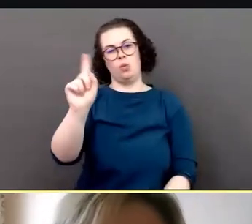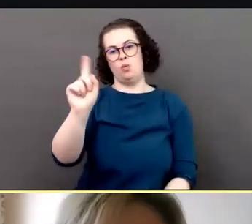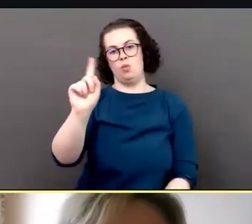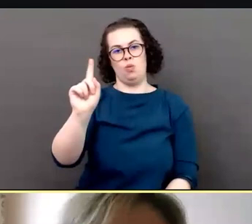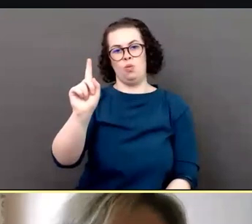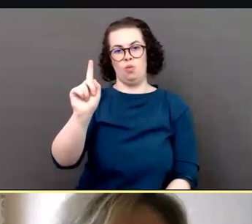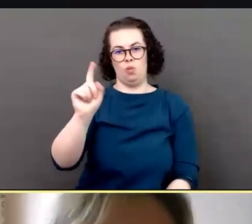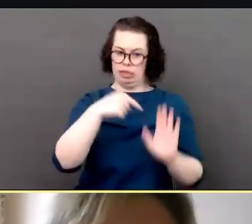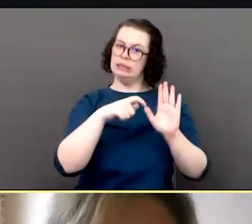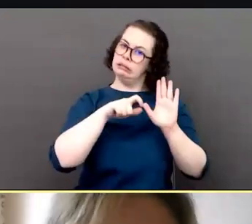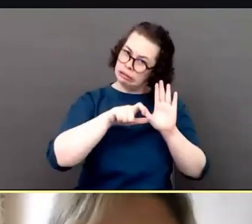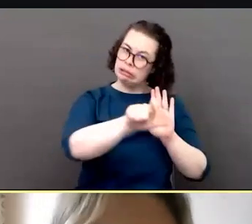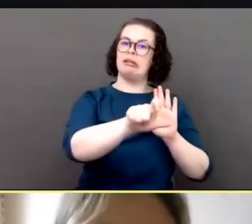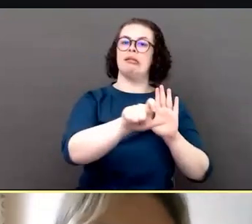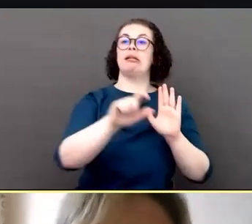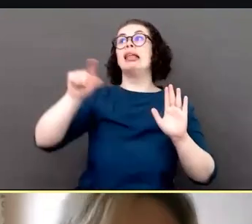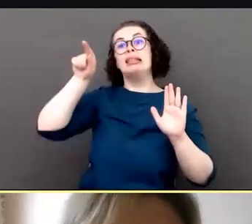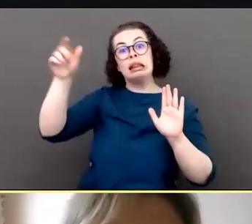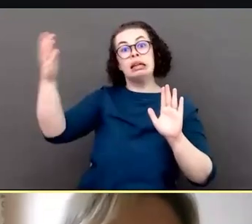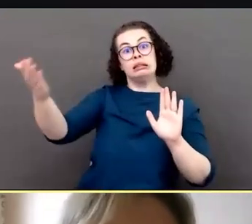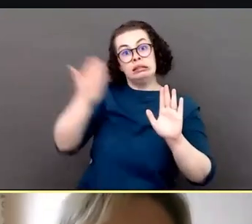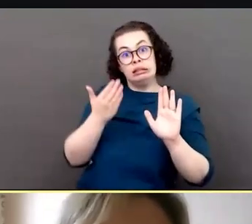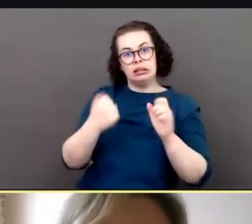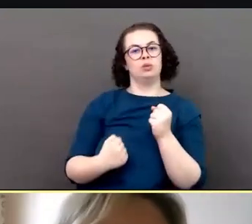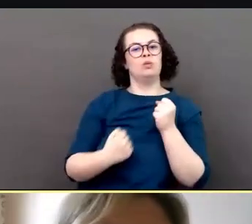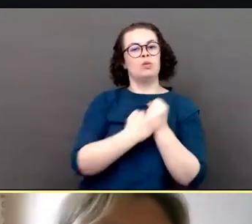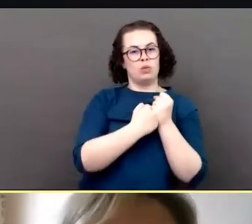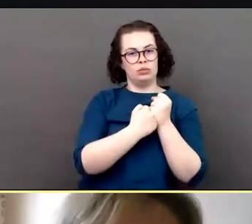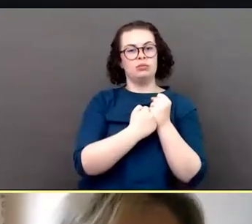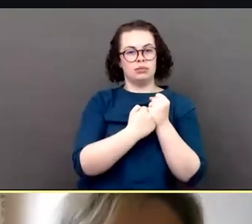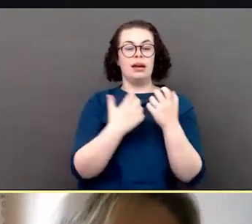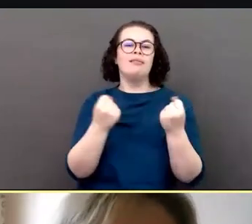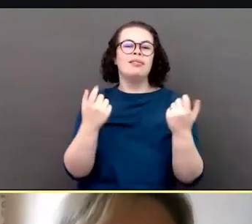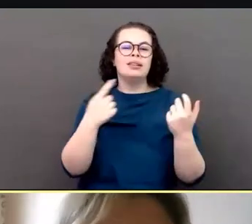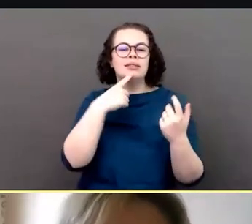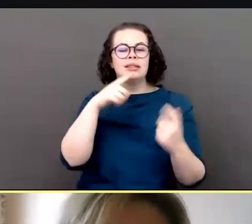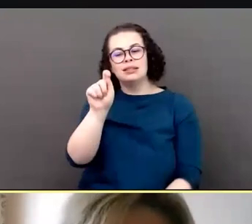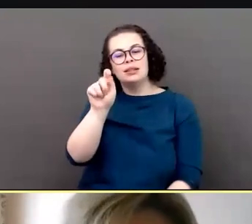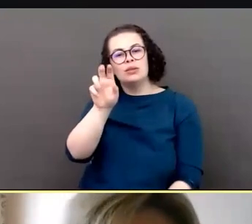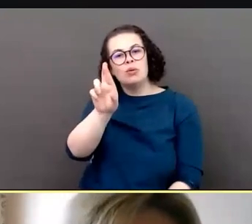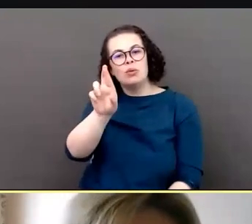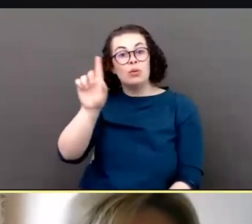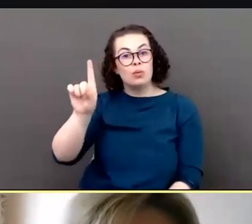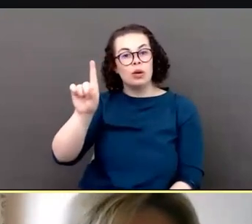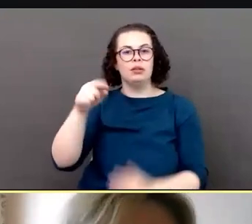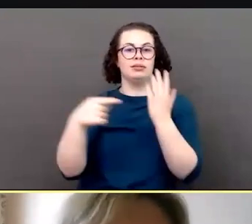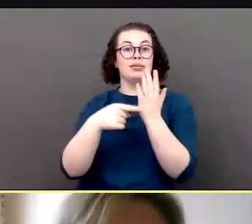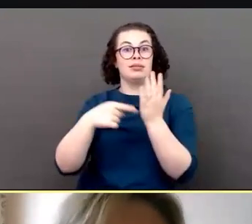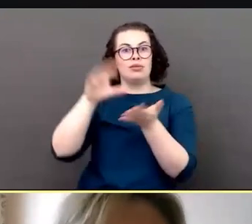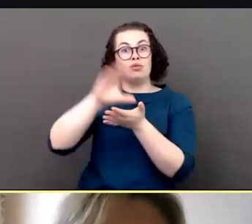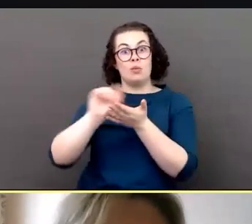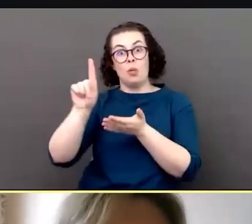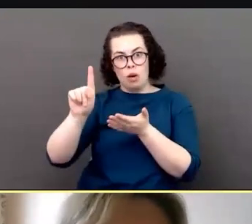then another deliverable, the technical report on the requirement, can be used.